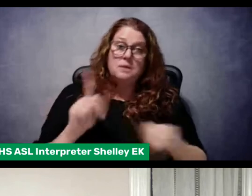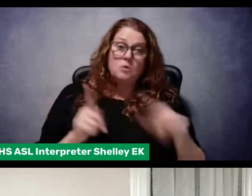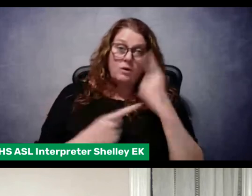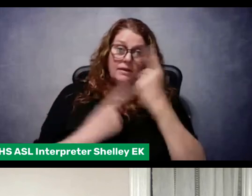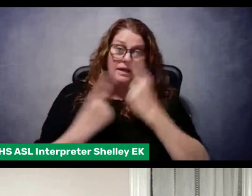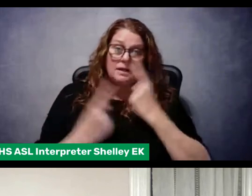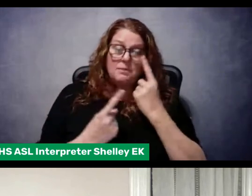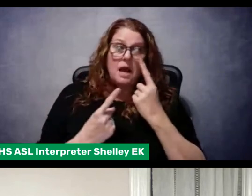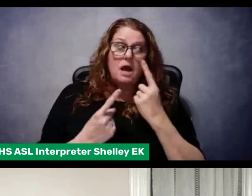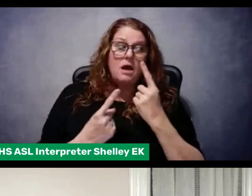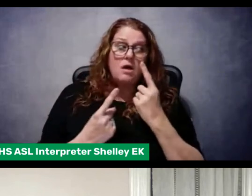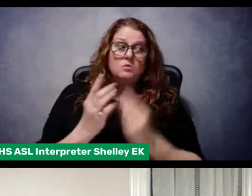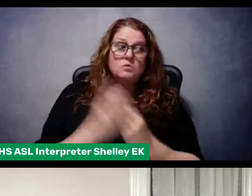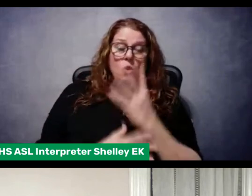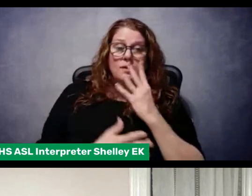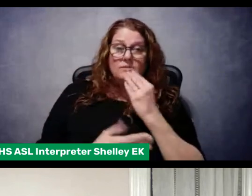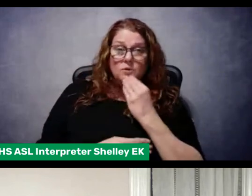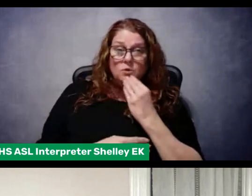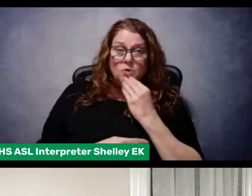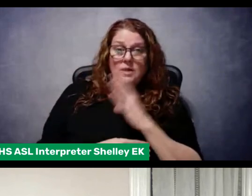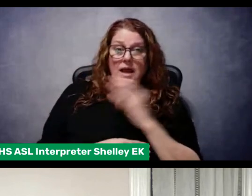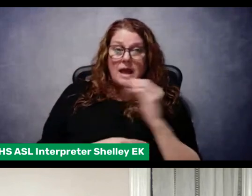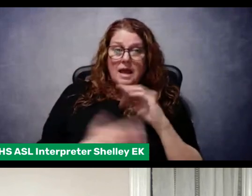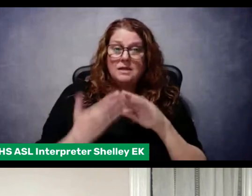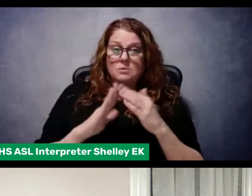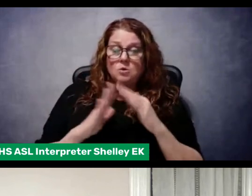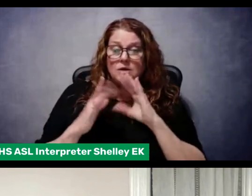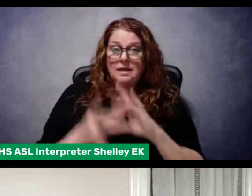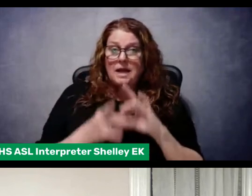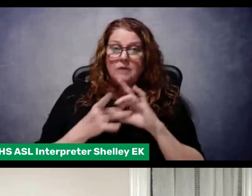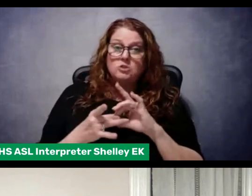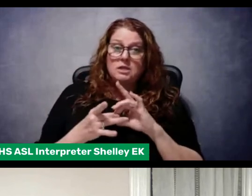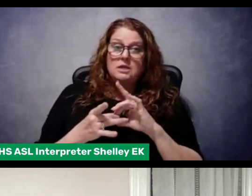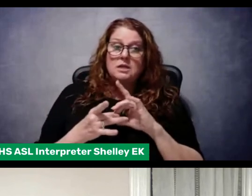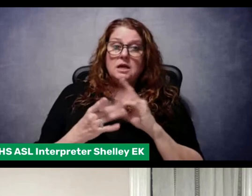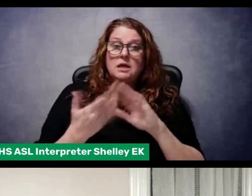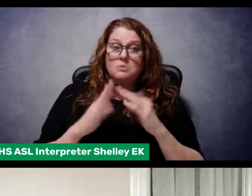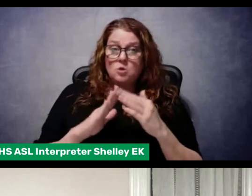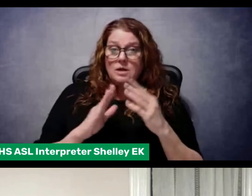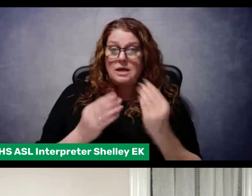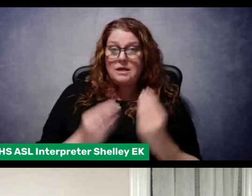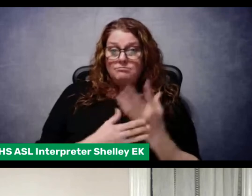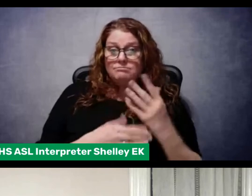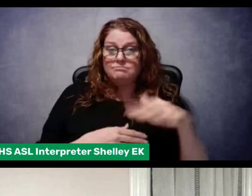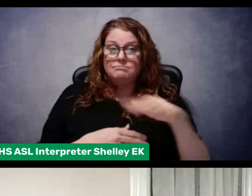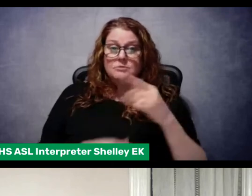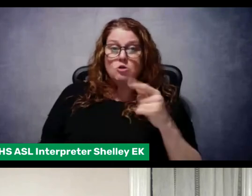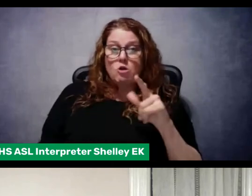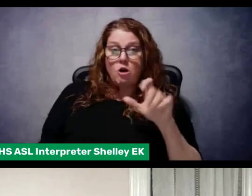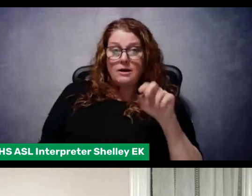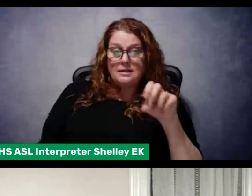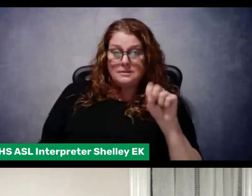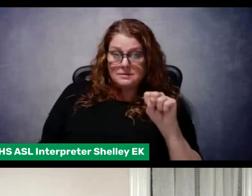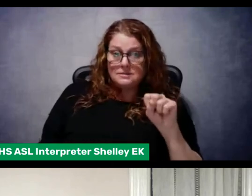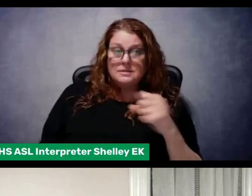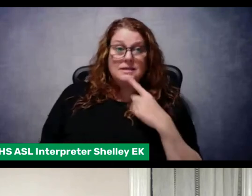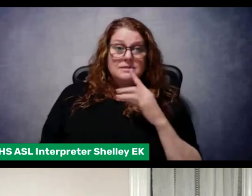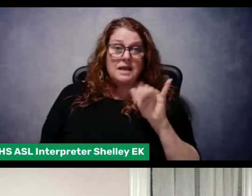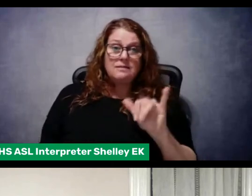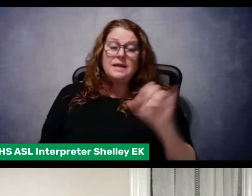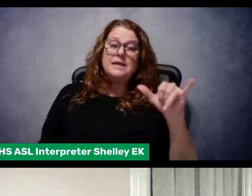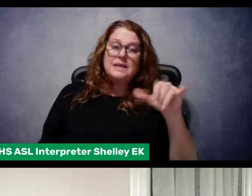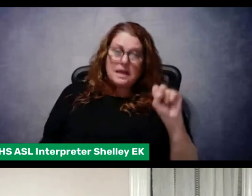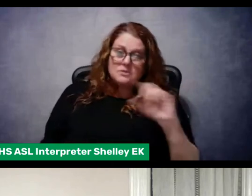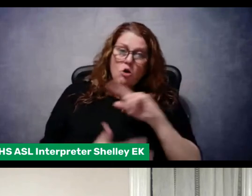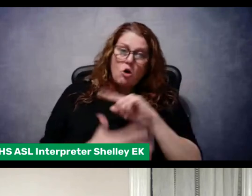about growing food and community connection through community gardens, for example. So I say that to say, because yes, all